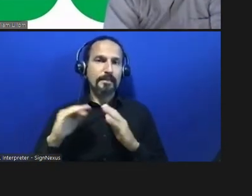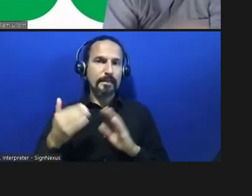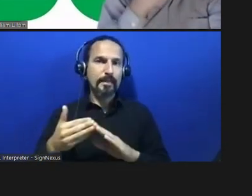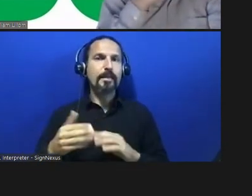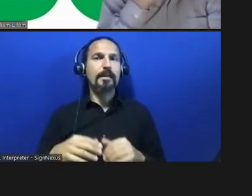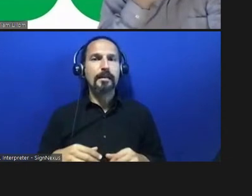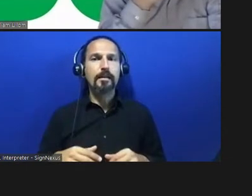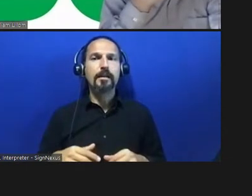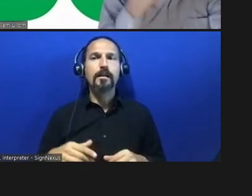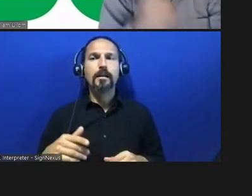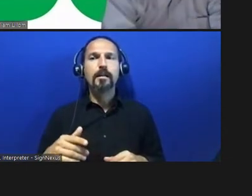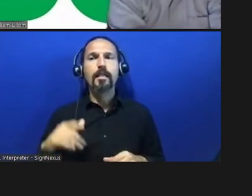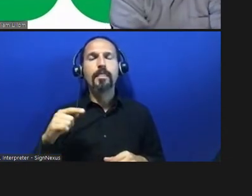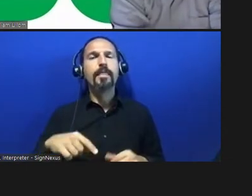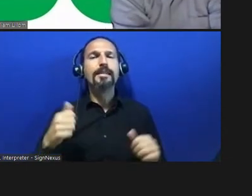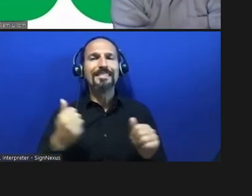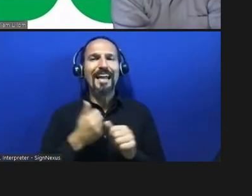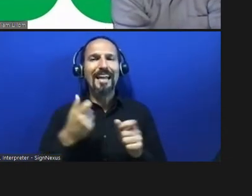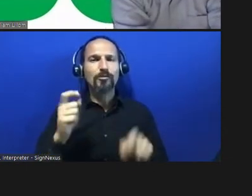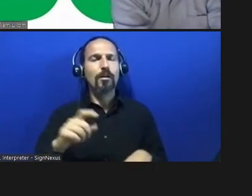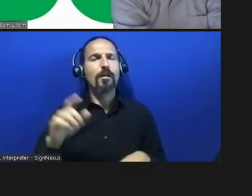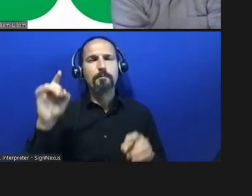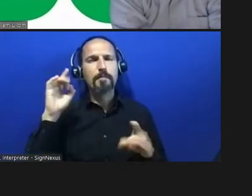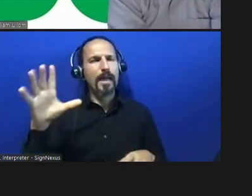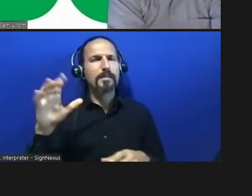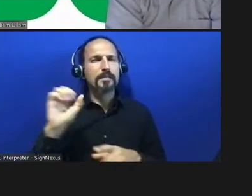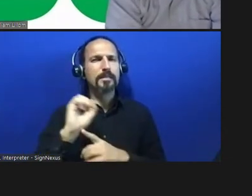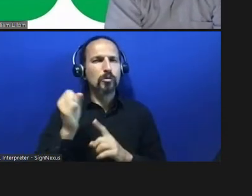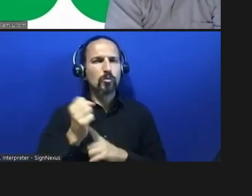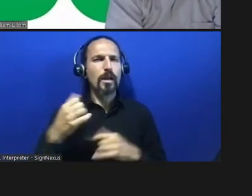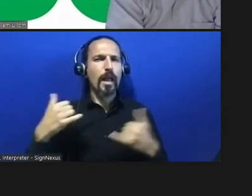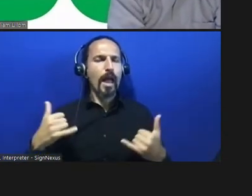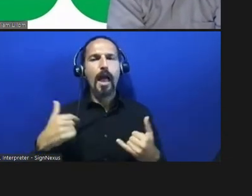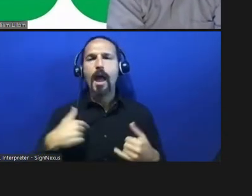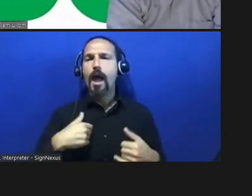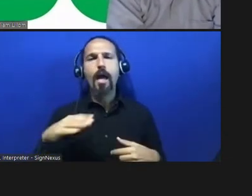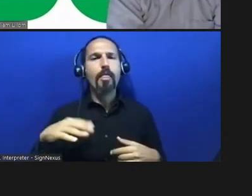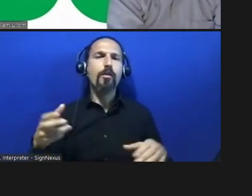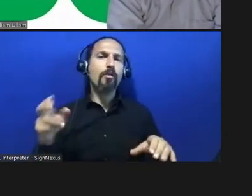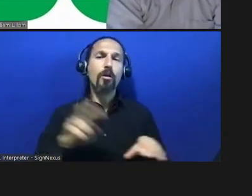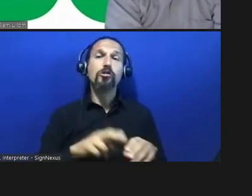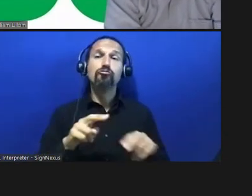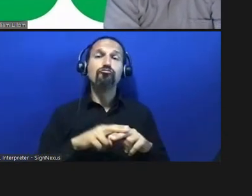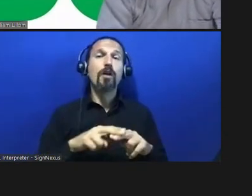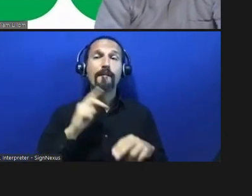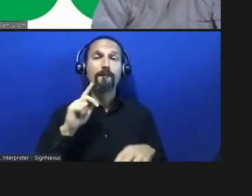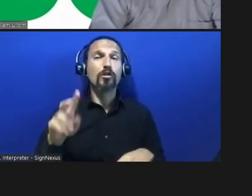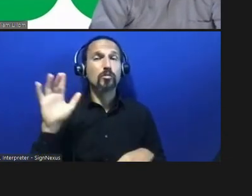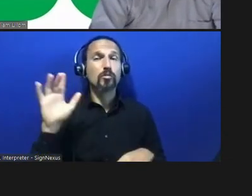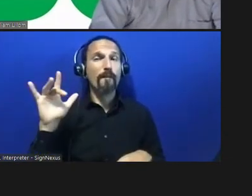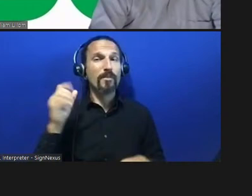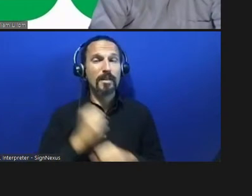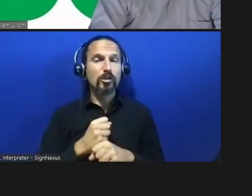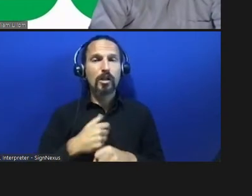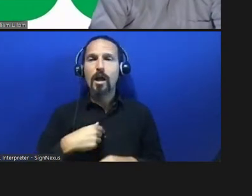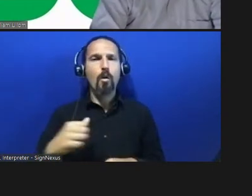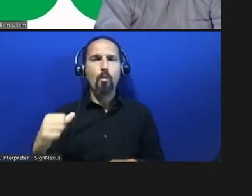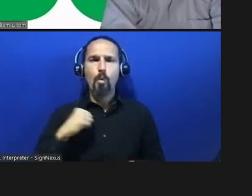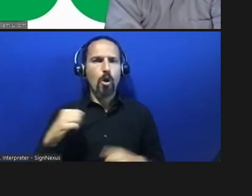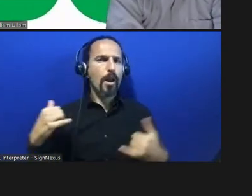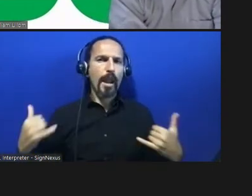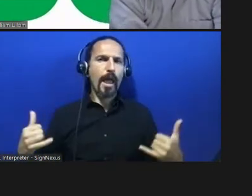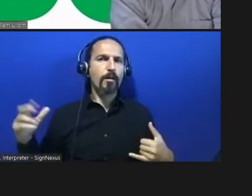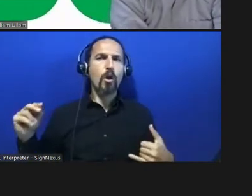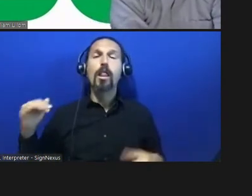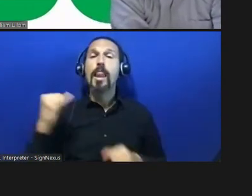uh it's a very dangerous and bad time situation we're going through I haven't taken a trade in over 25 years and I'm not about to take it now